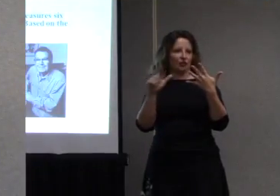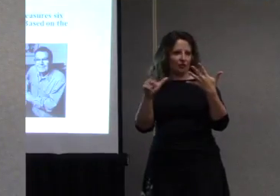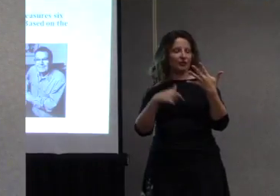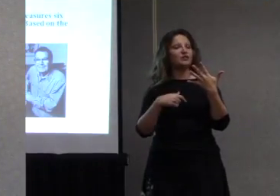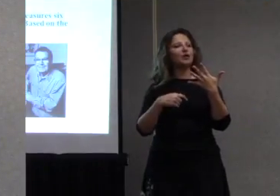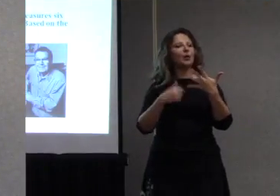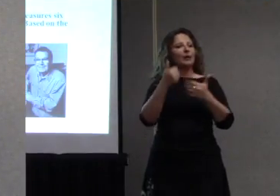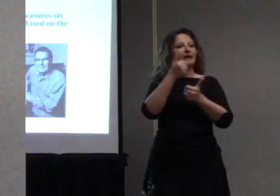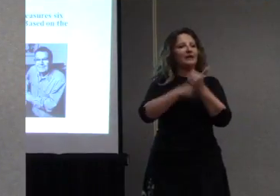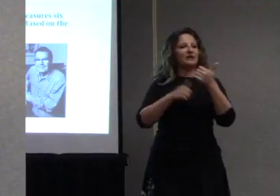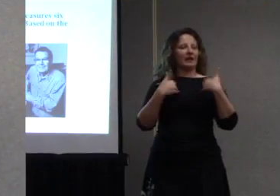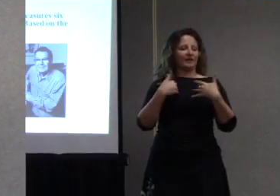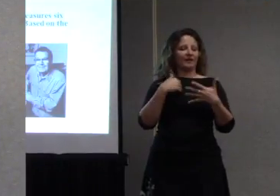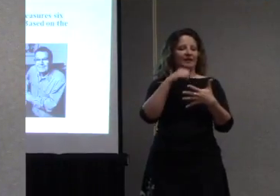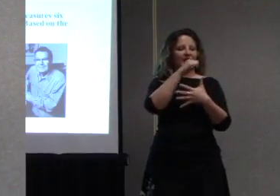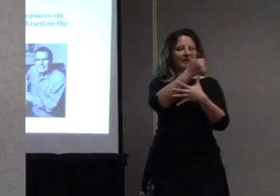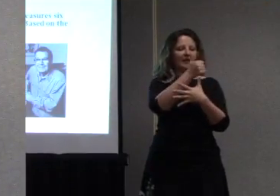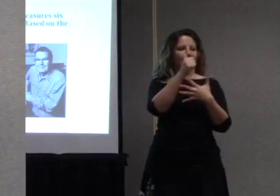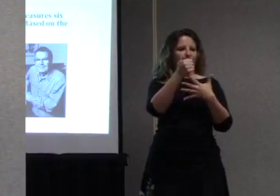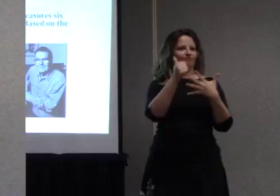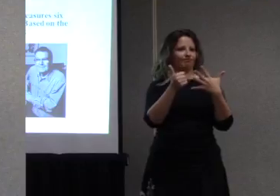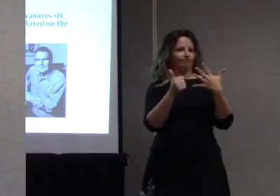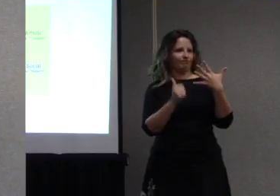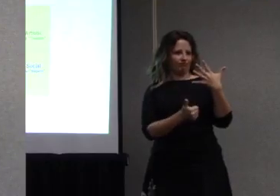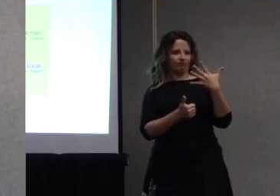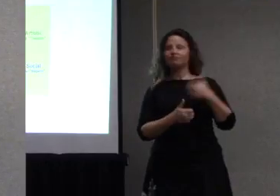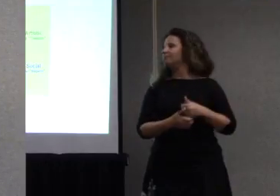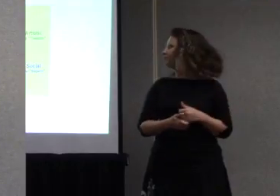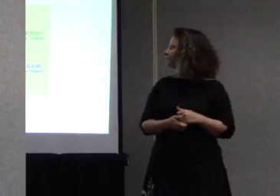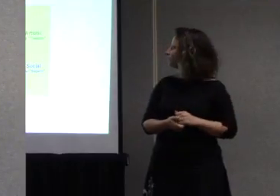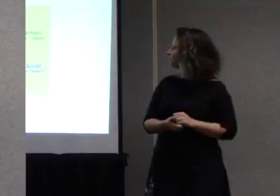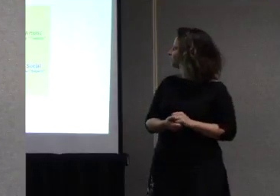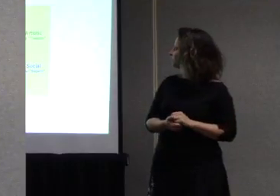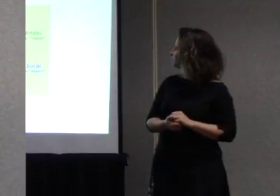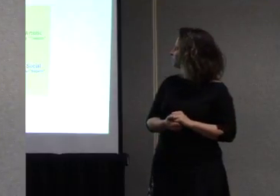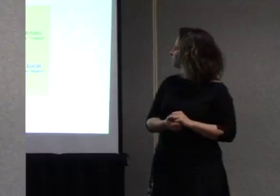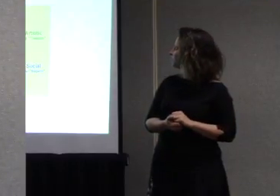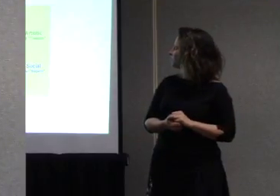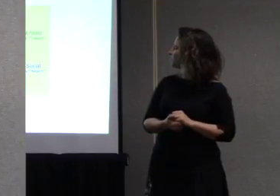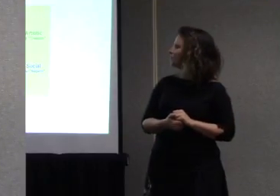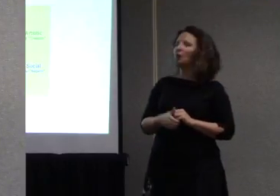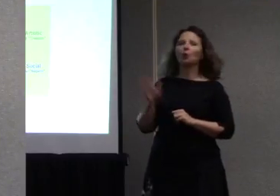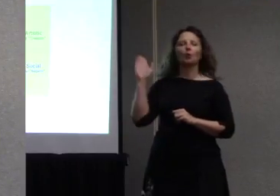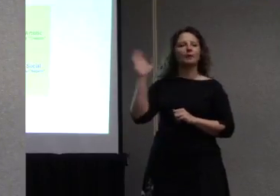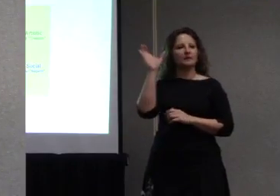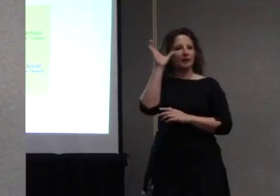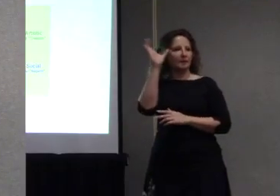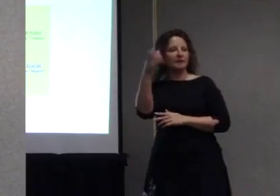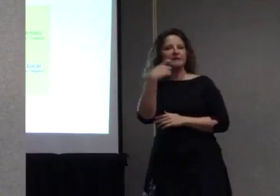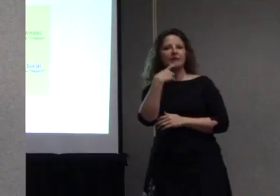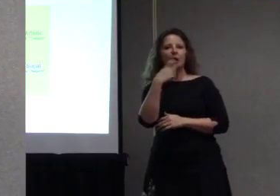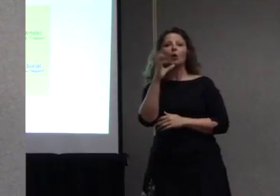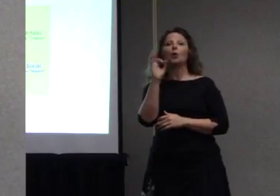the 60 items, there's 10 items for each one of the different Holland codes. And so what he says is